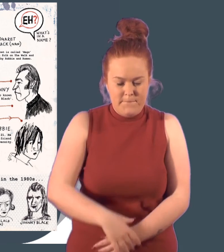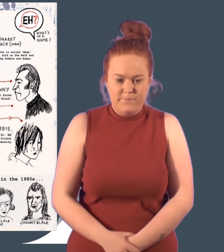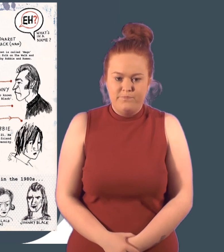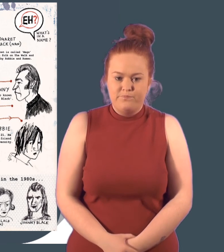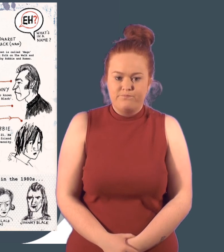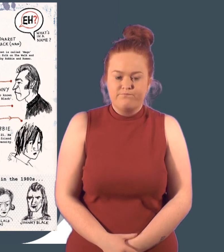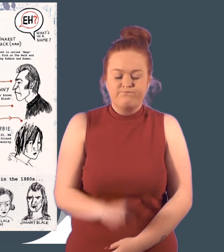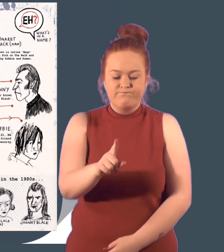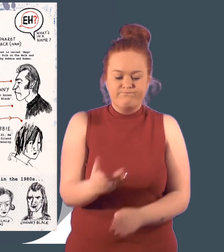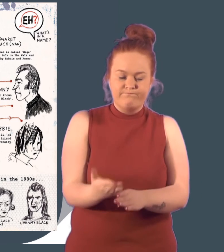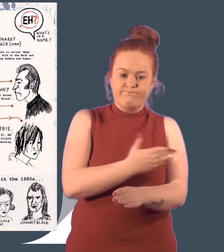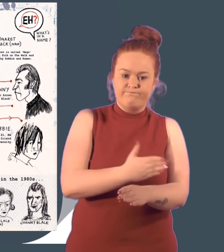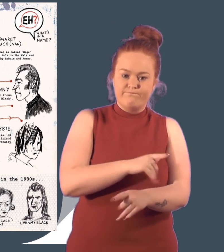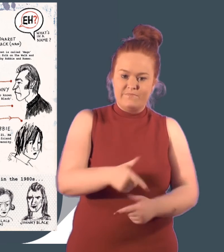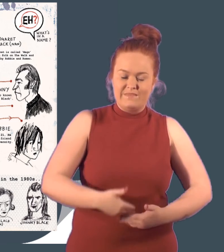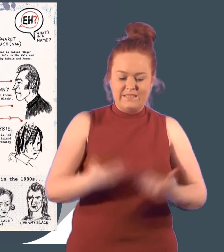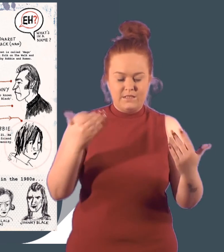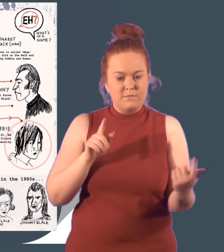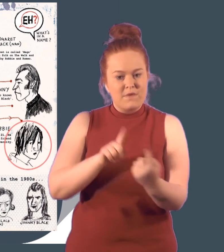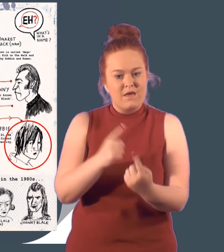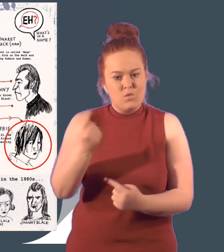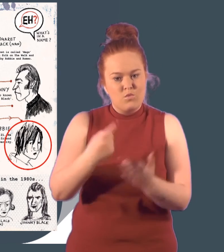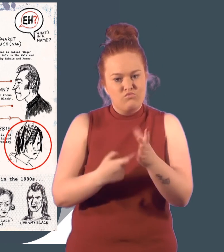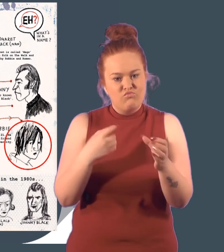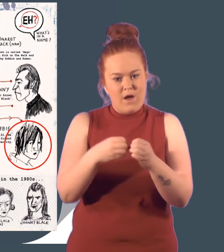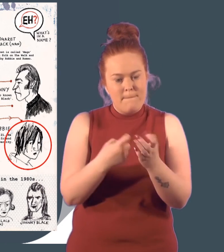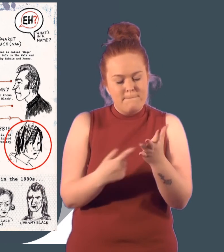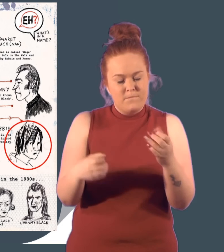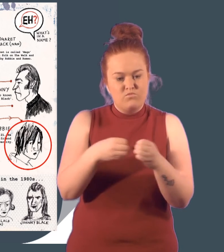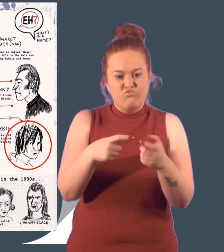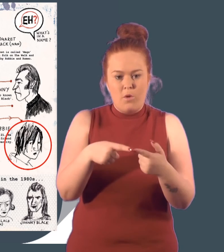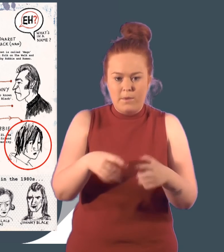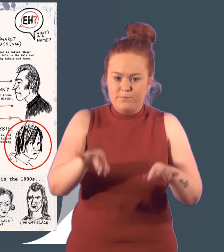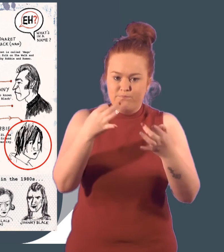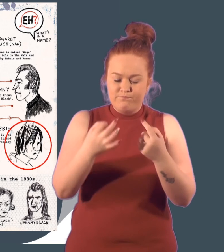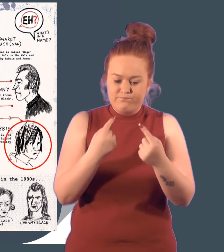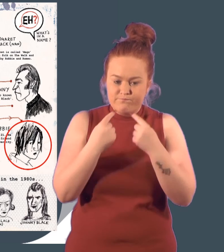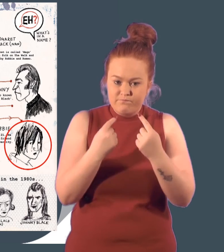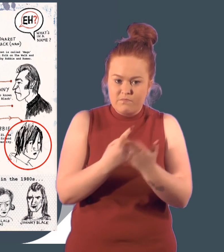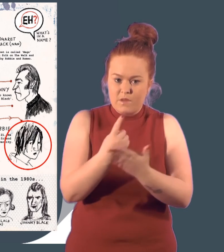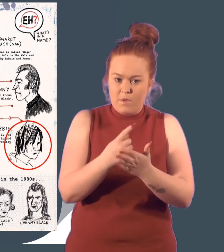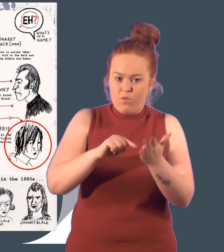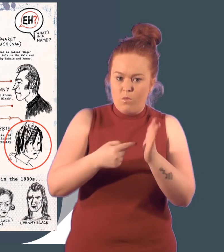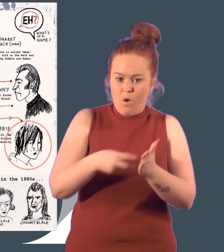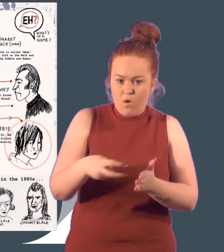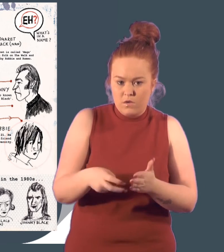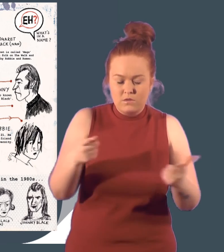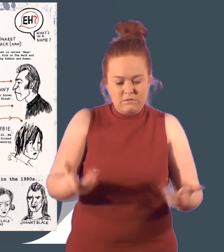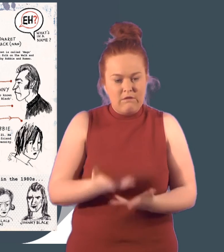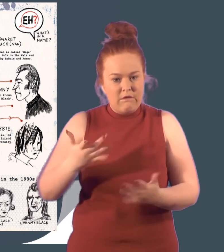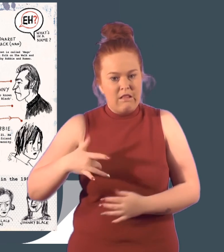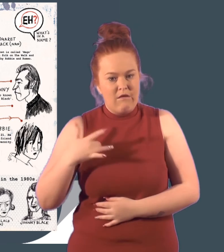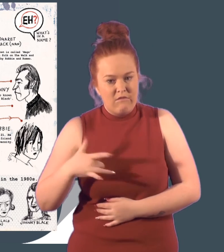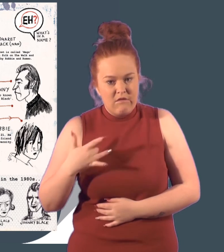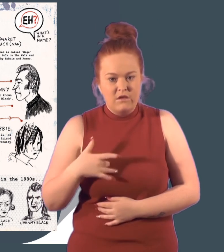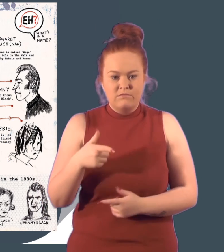ahead. So earlier in the day, we met Rab and Robbie, and we found out a bit about the walk and where they live. And we kind of discovered that there's this